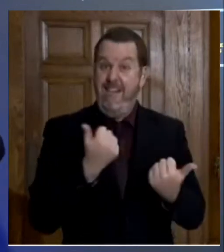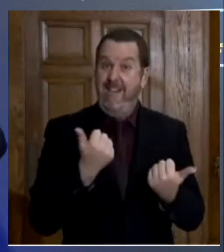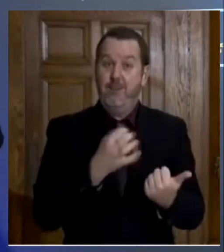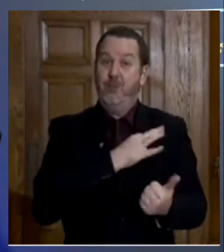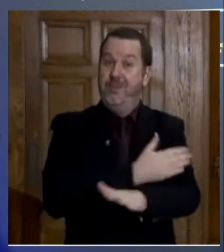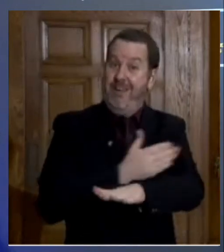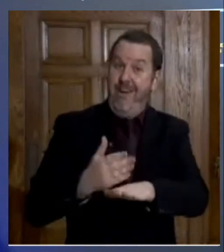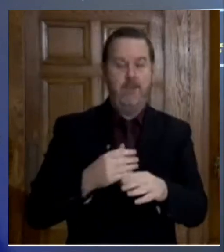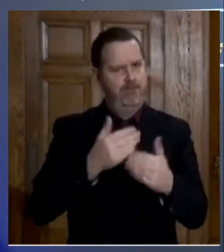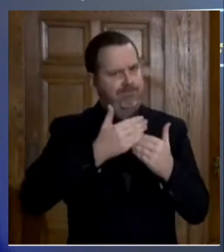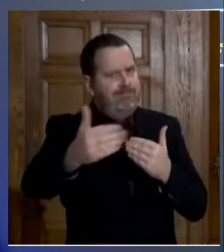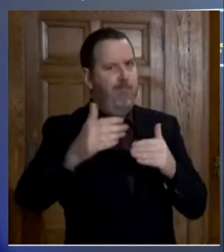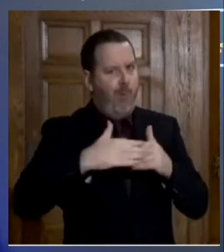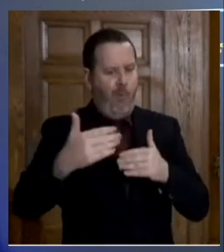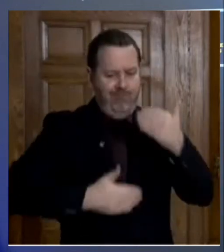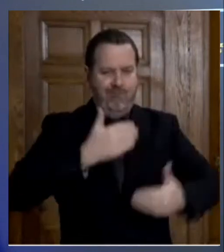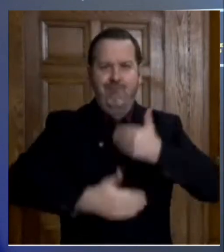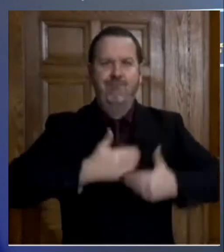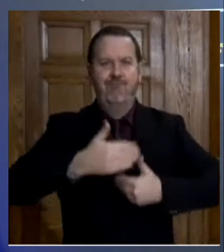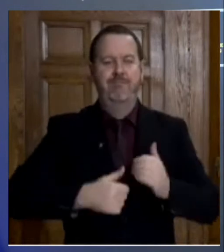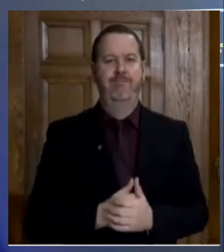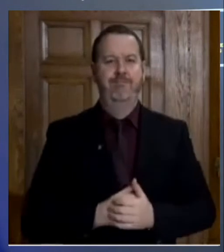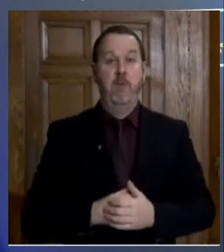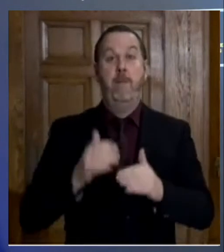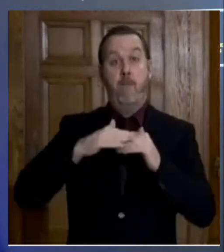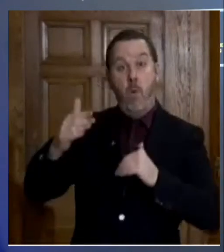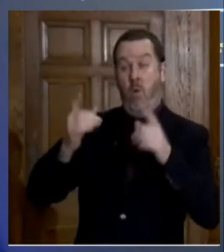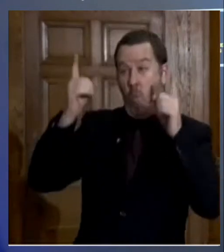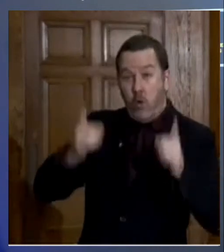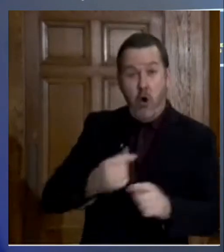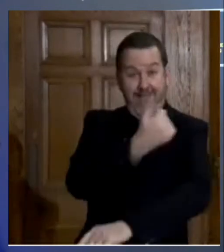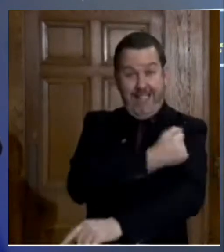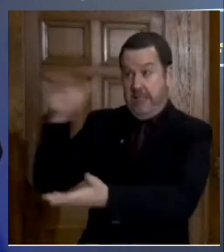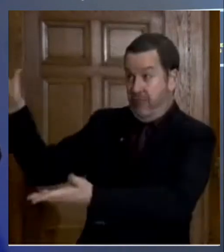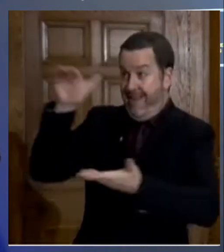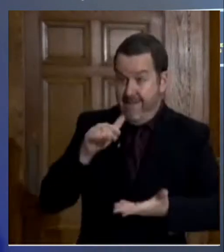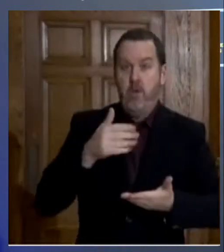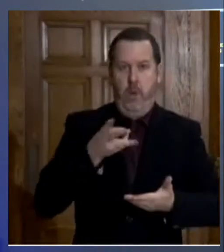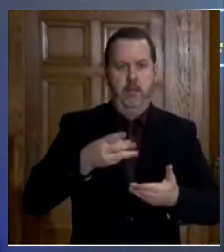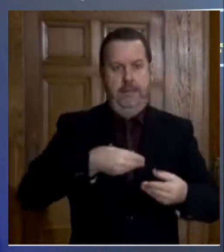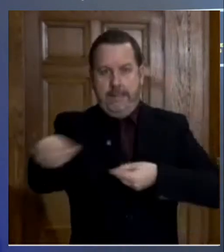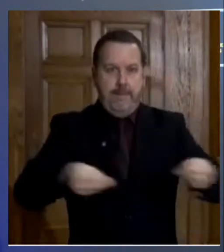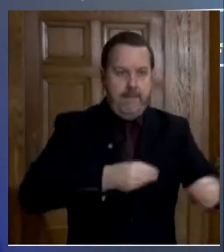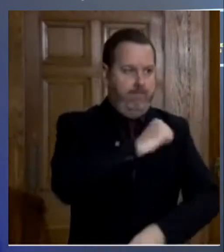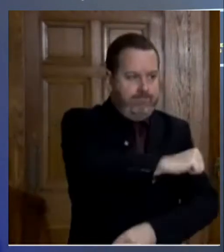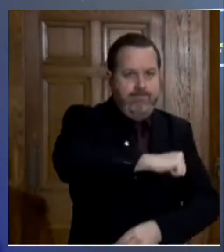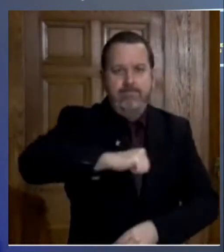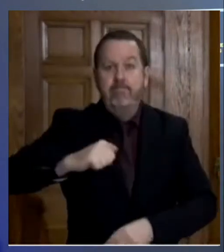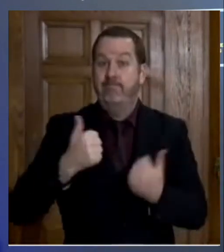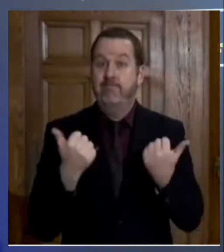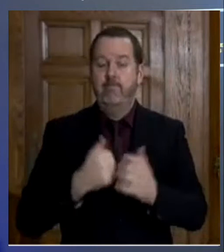The programme will be scaled up rapidly as supplies allow. And I have to emphasise again that availability